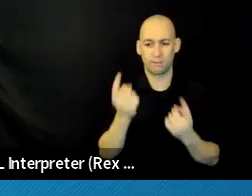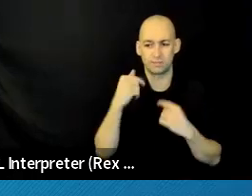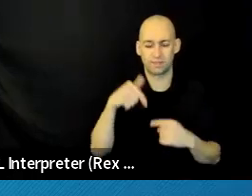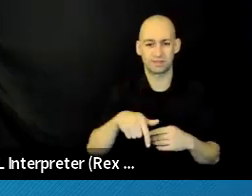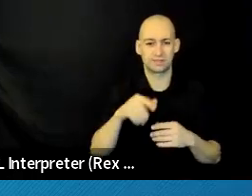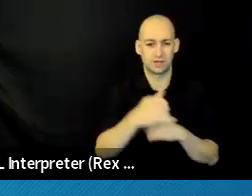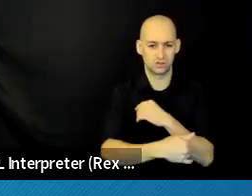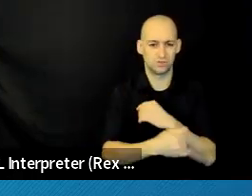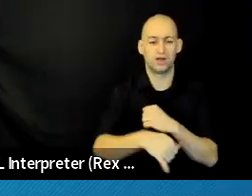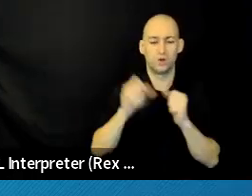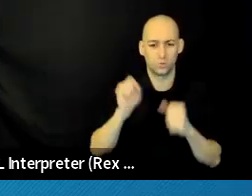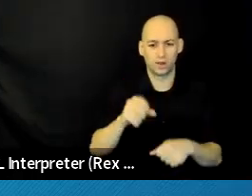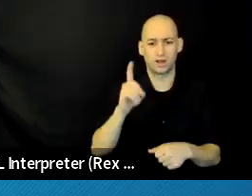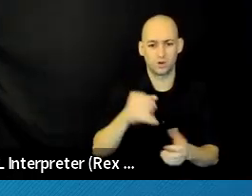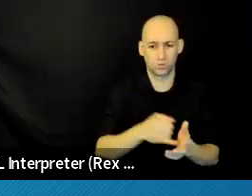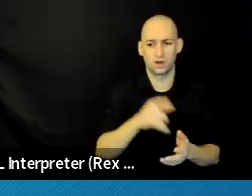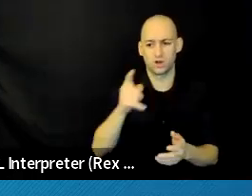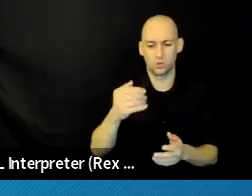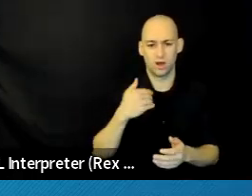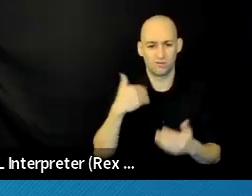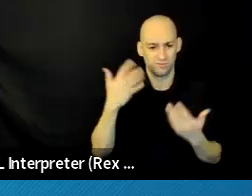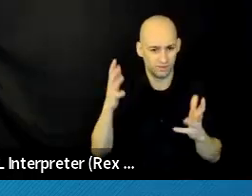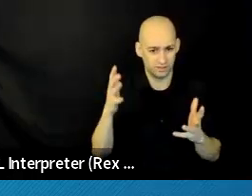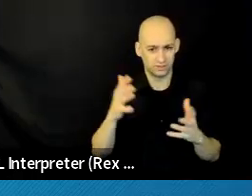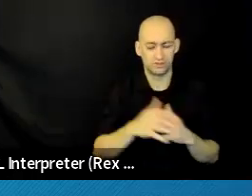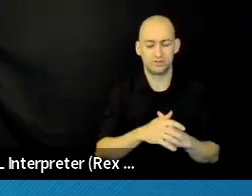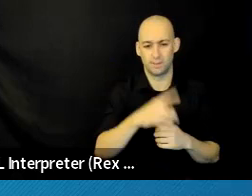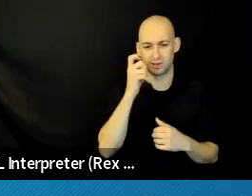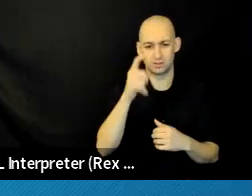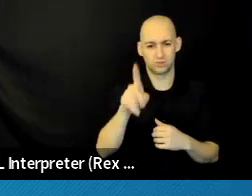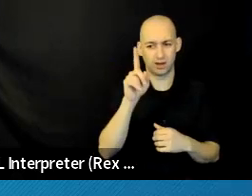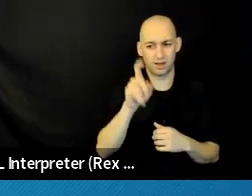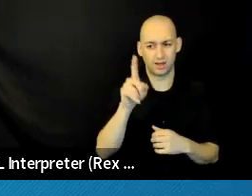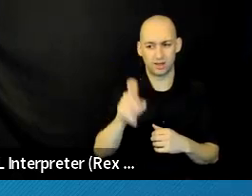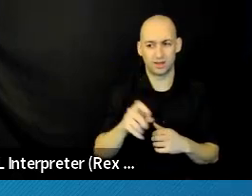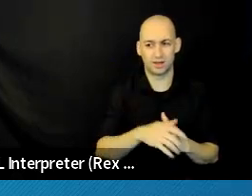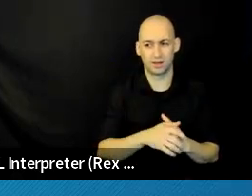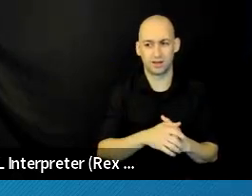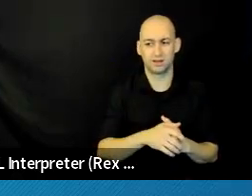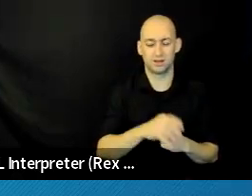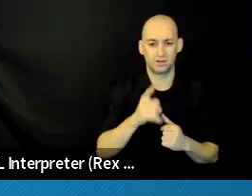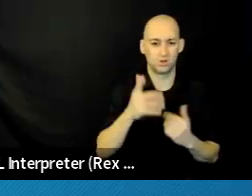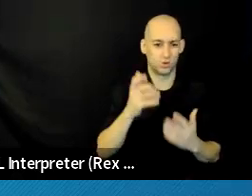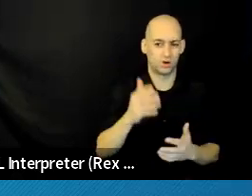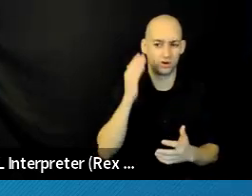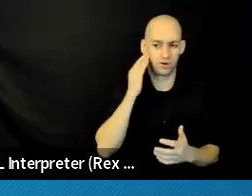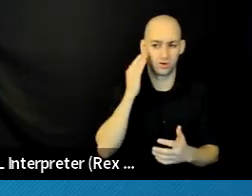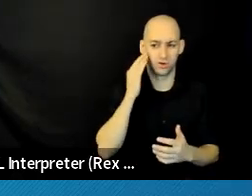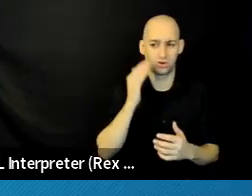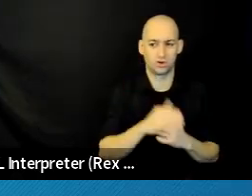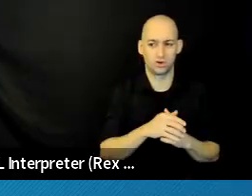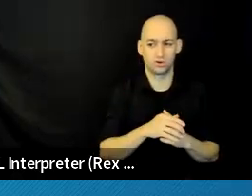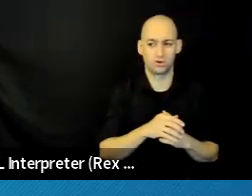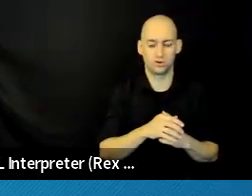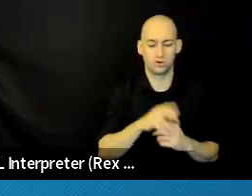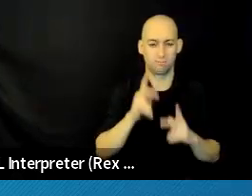done. Right. And you have done it. And because you asked us, because you wanted to know. So people